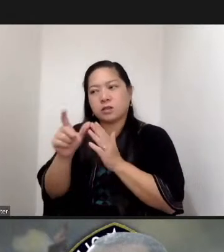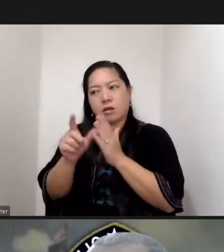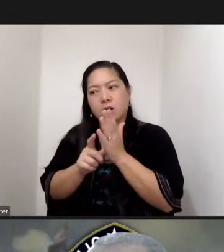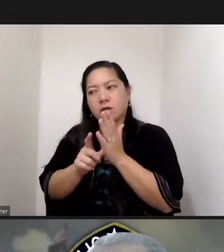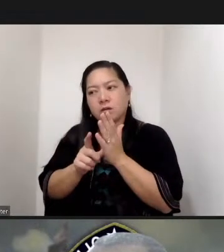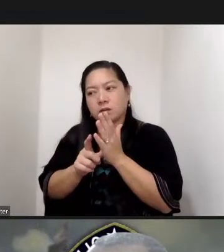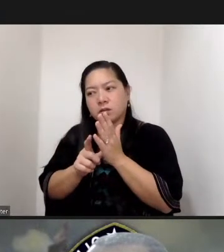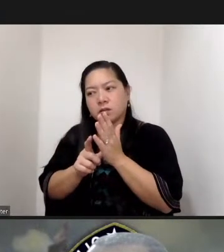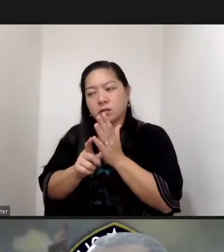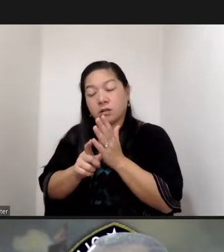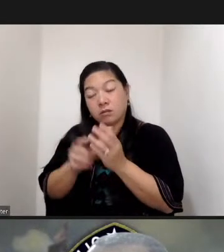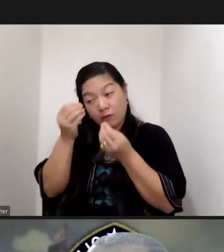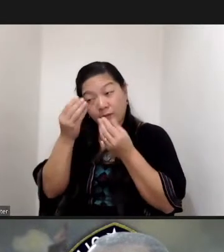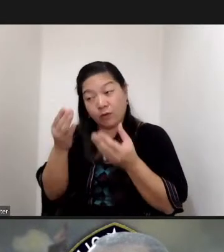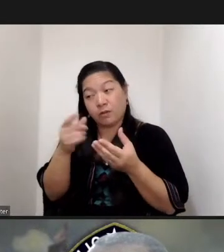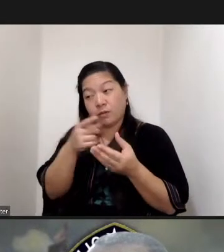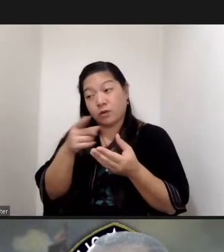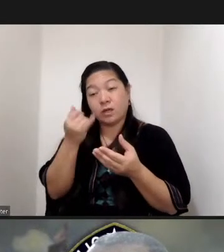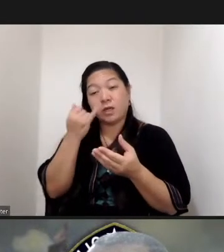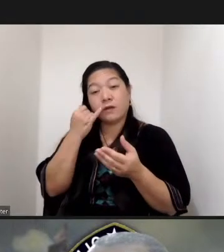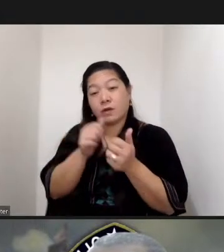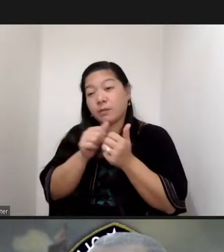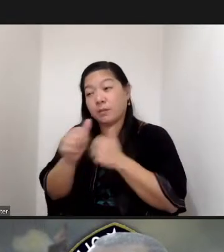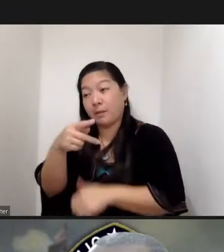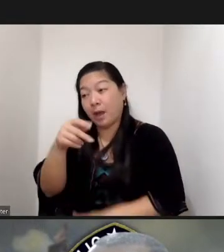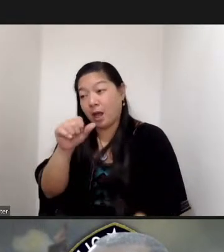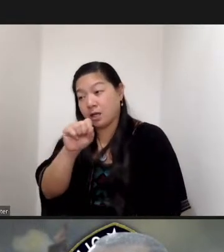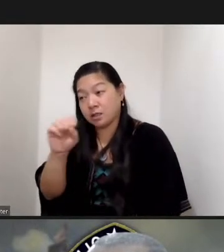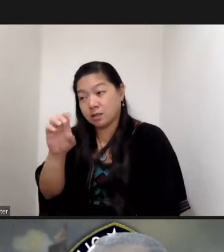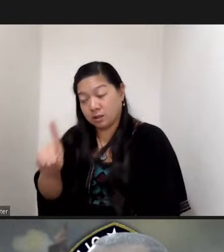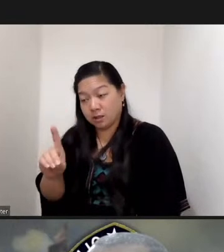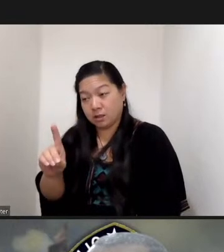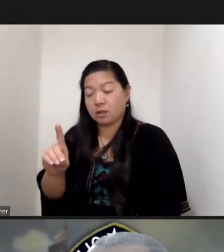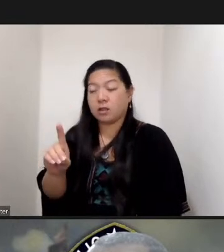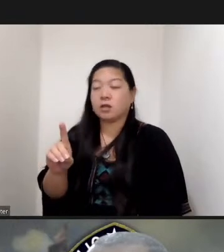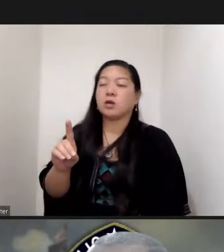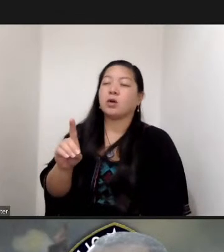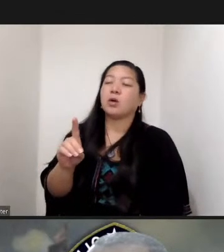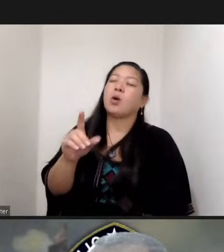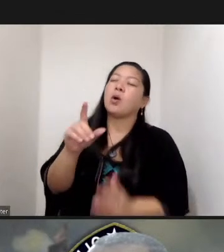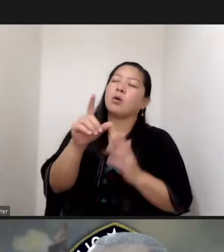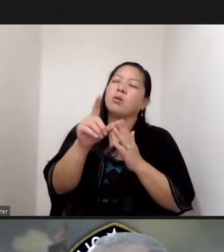Because I'll tell you, if it is passed according to law,